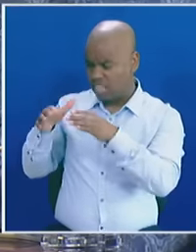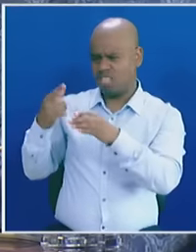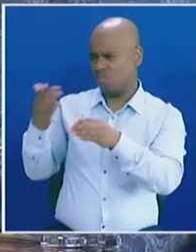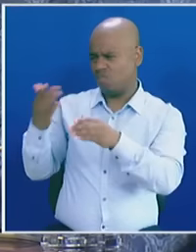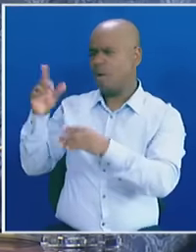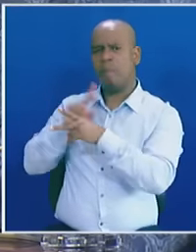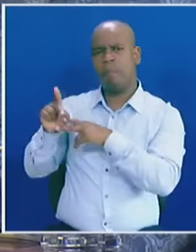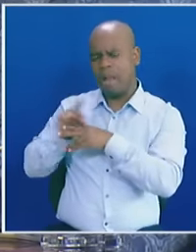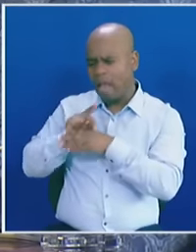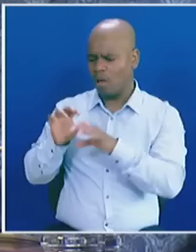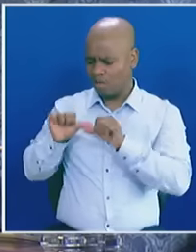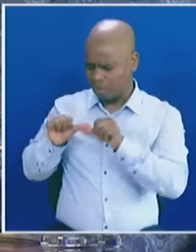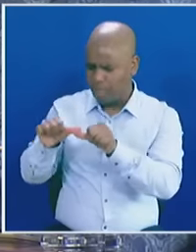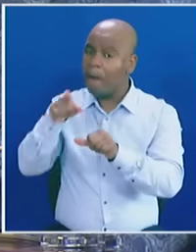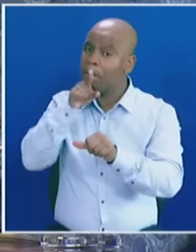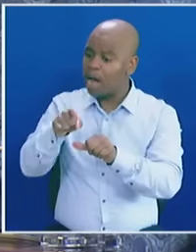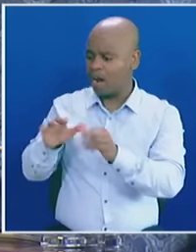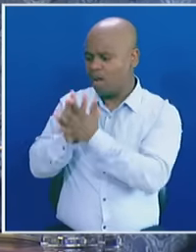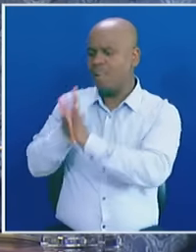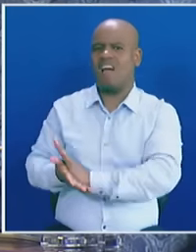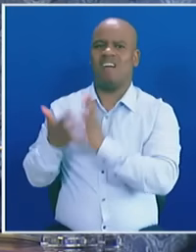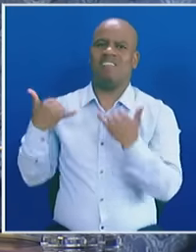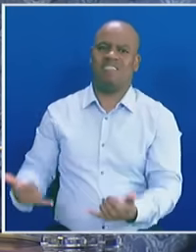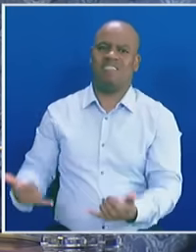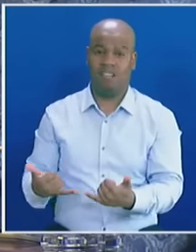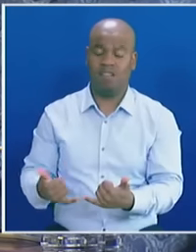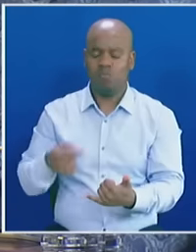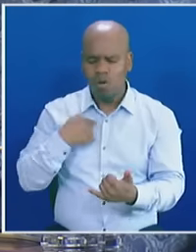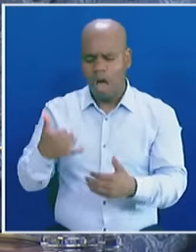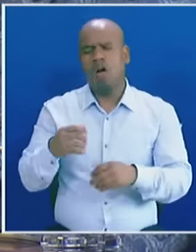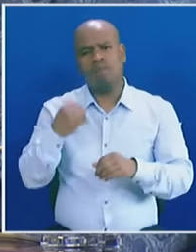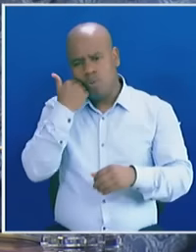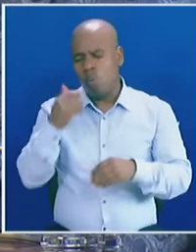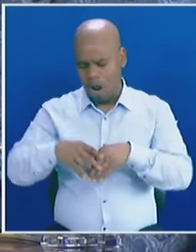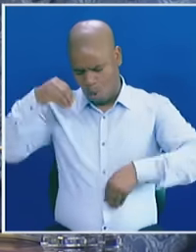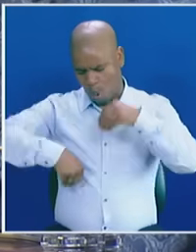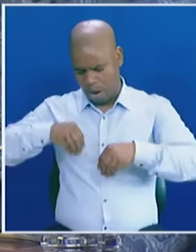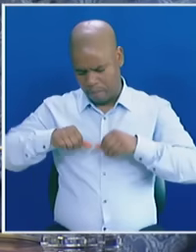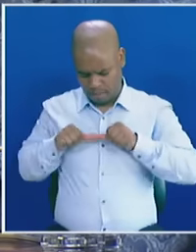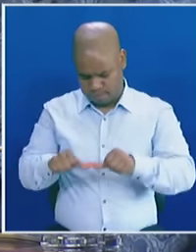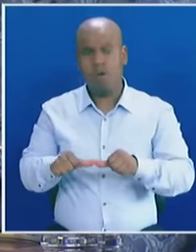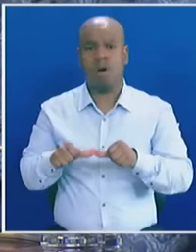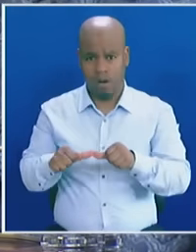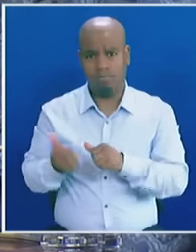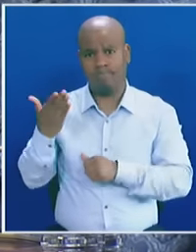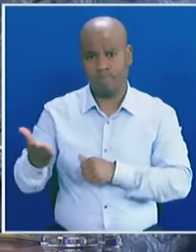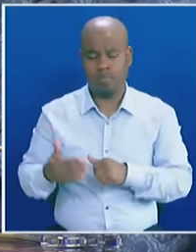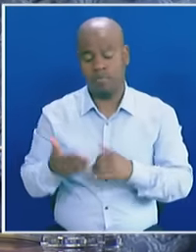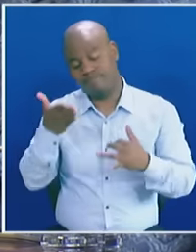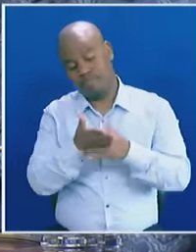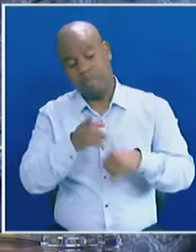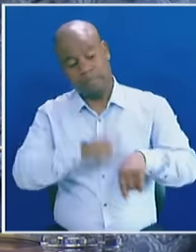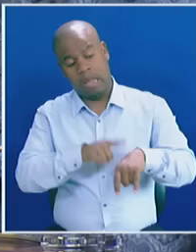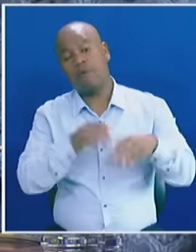say, you've got it now to correct yourself. Honorable Member, The your time revolution has is now coming expired. and is going to